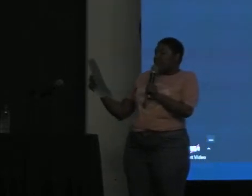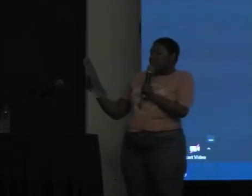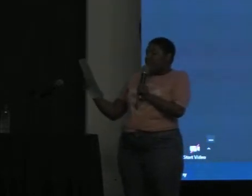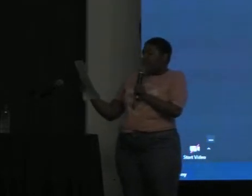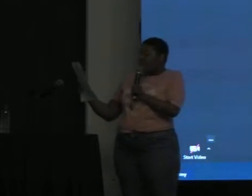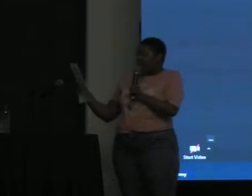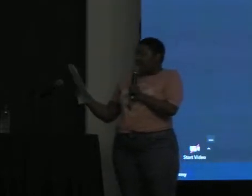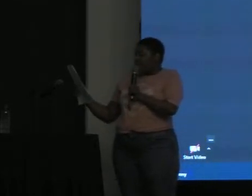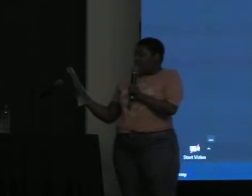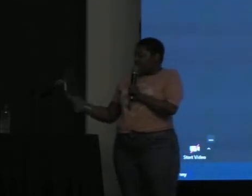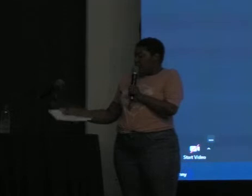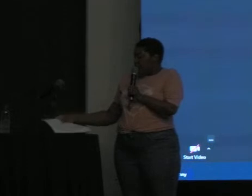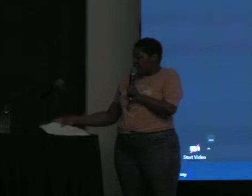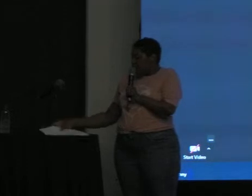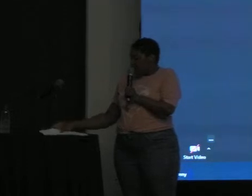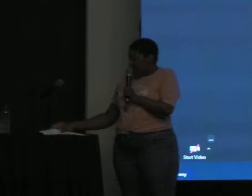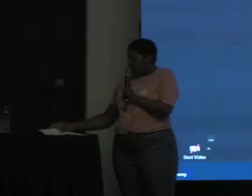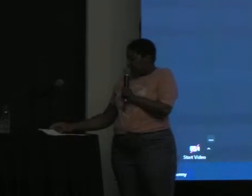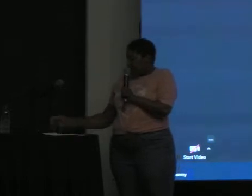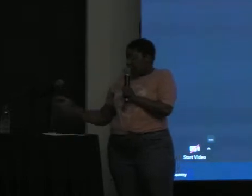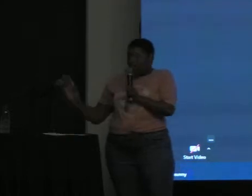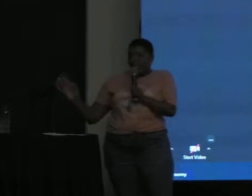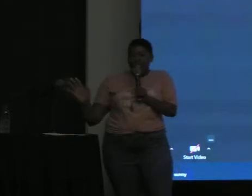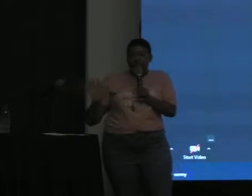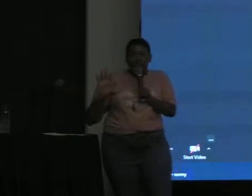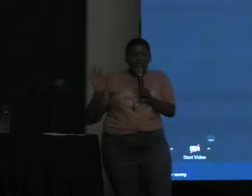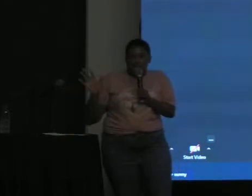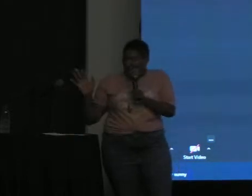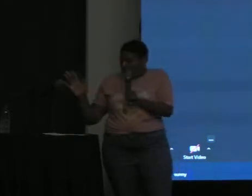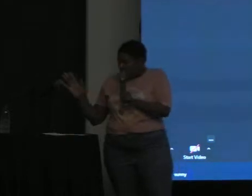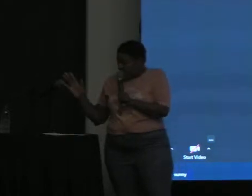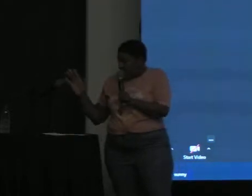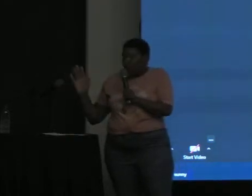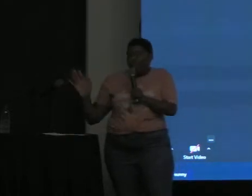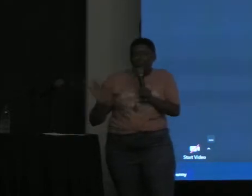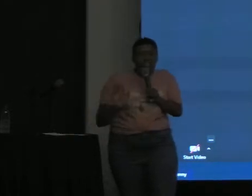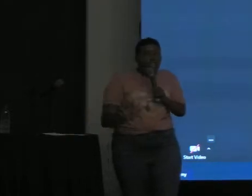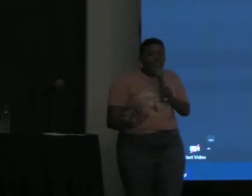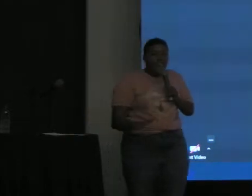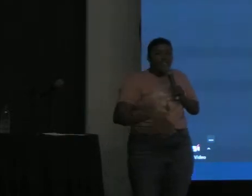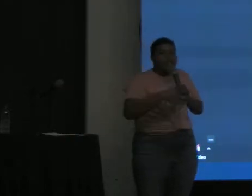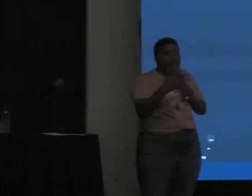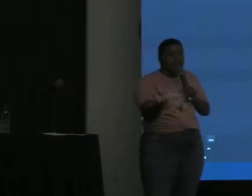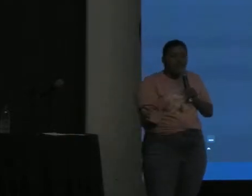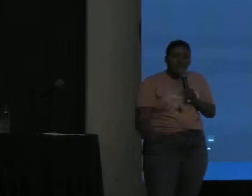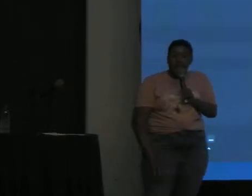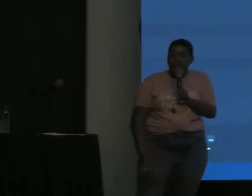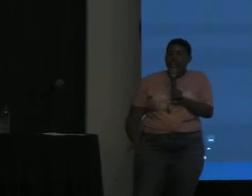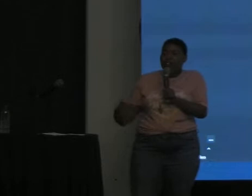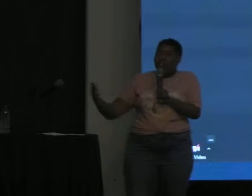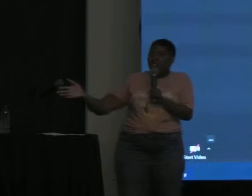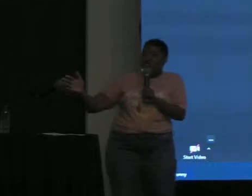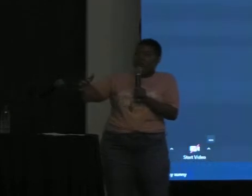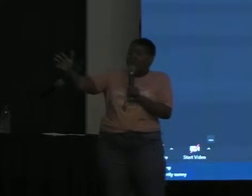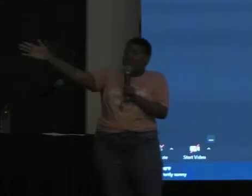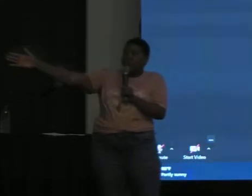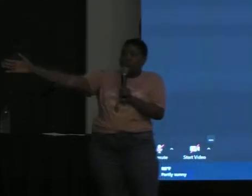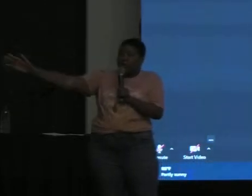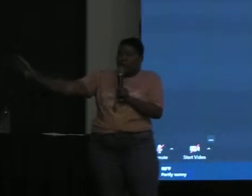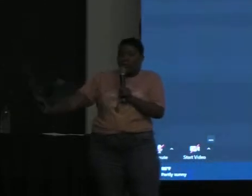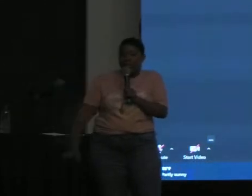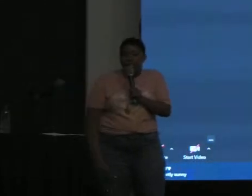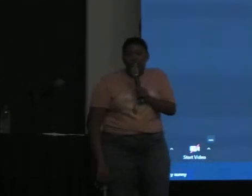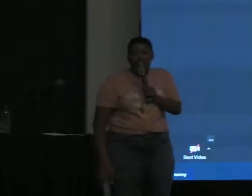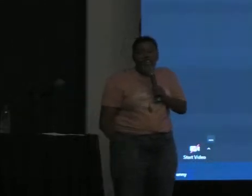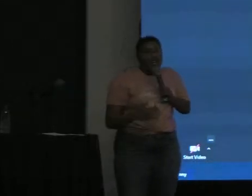Awesome. So we're going to get right into it. Again, we just ask, community guidelines, be respectful. If you need to use the restroom,